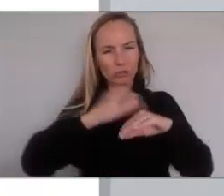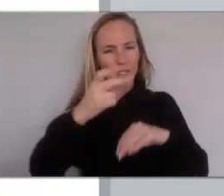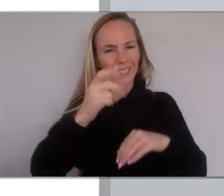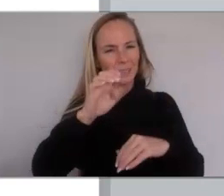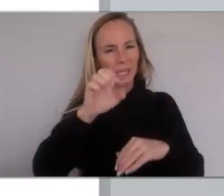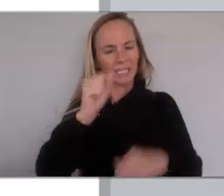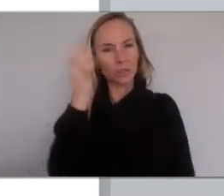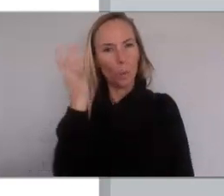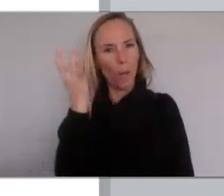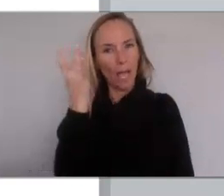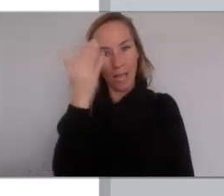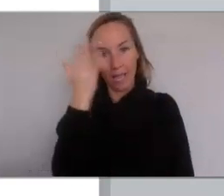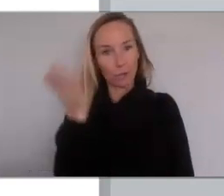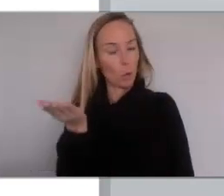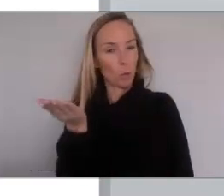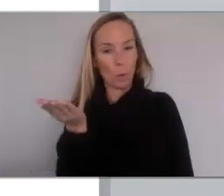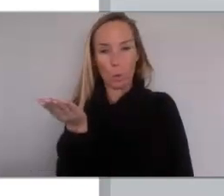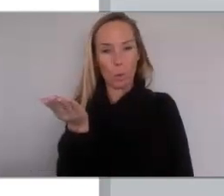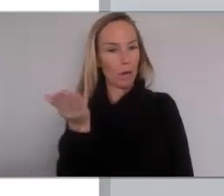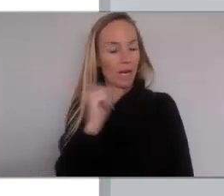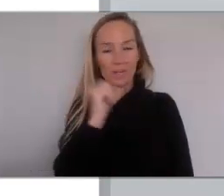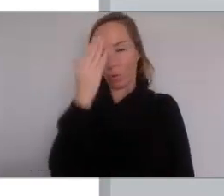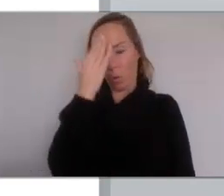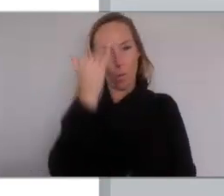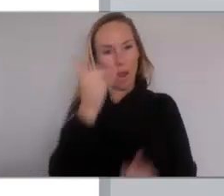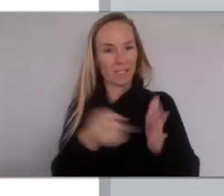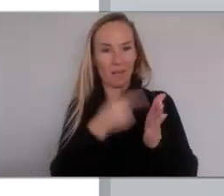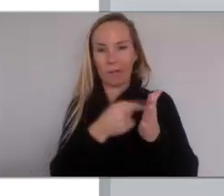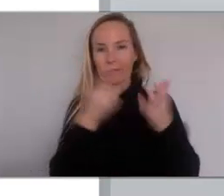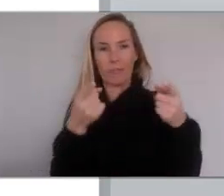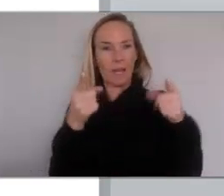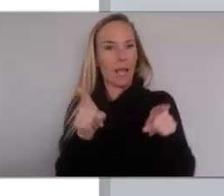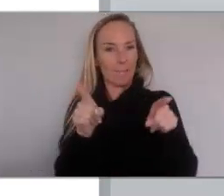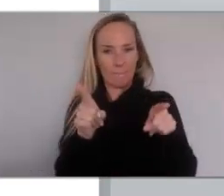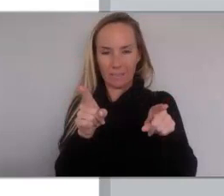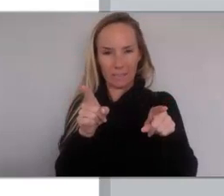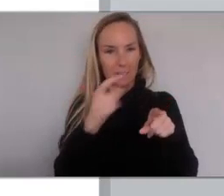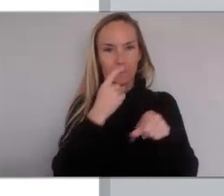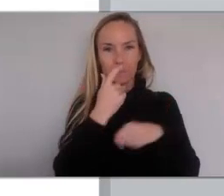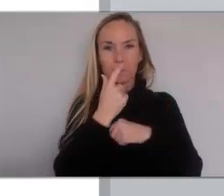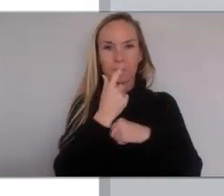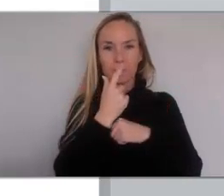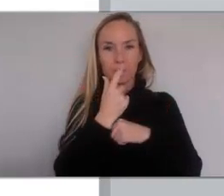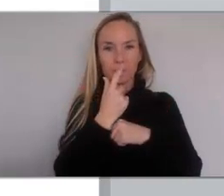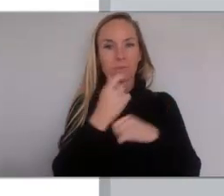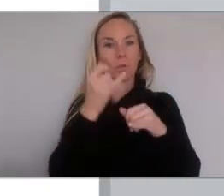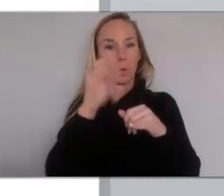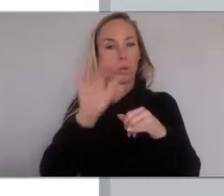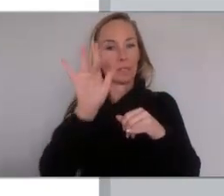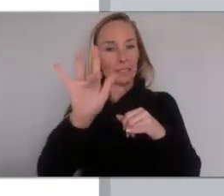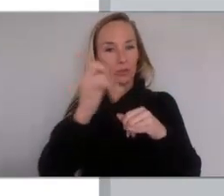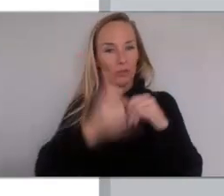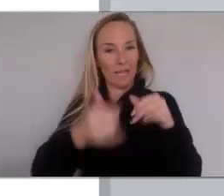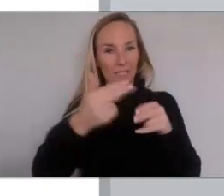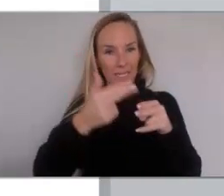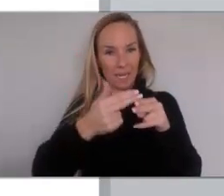is that? I don't know. I don't know why sometimes there's extra spaces. But if you go to last name and you go to